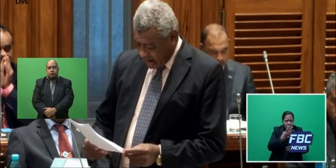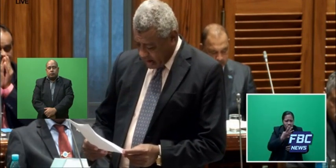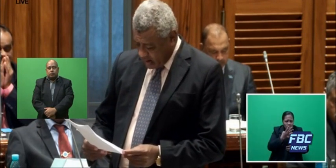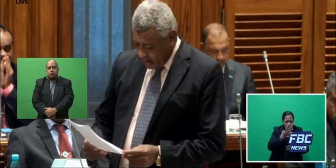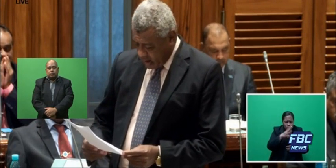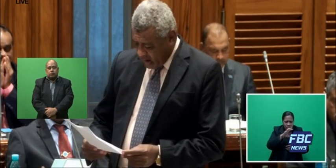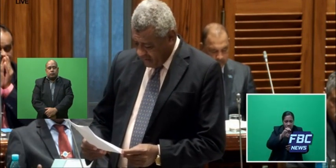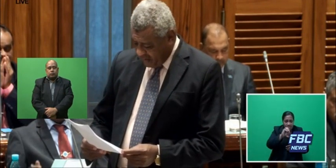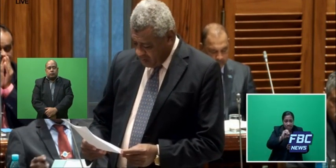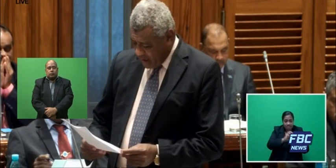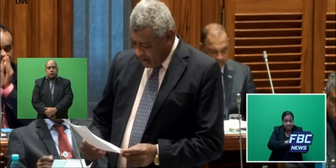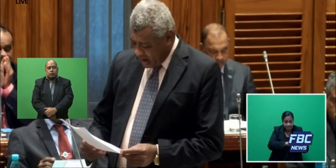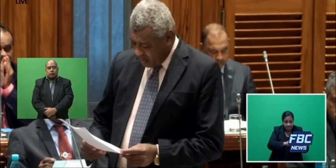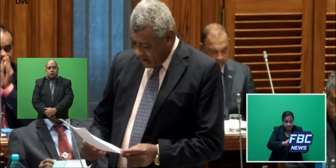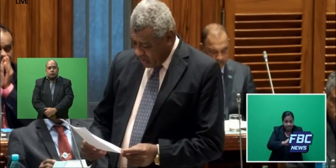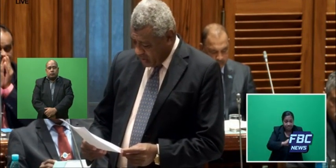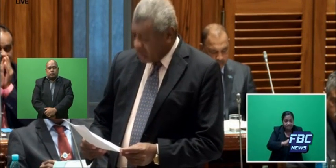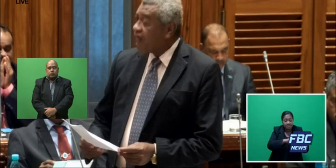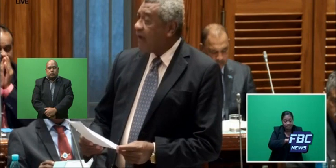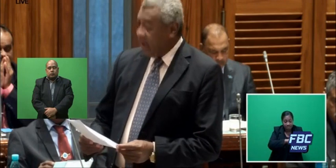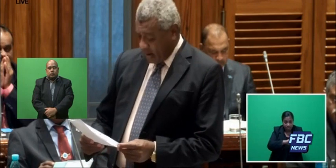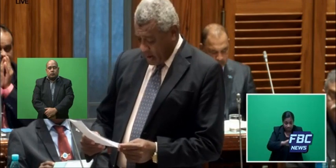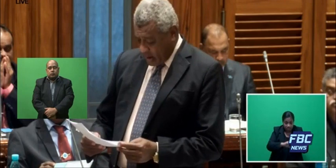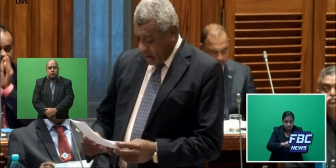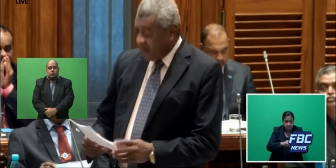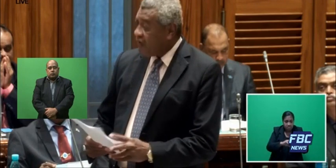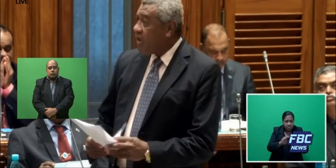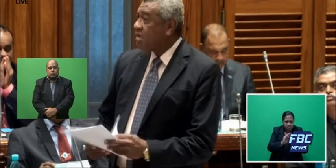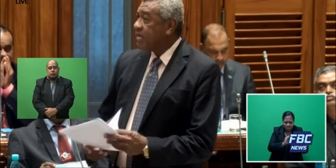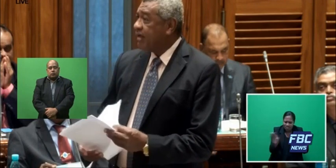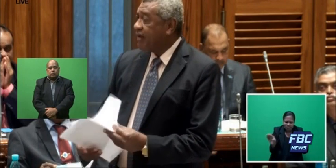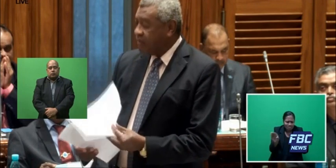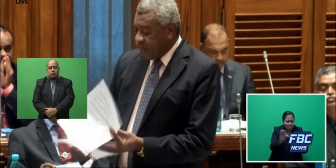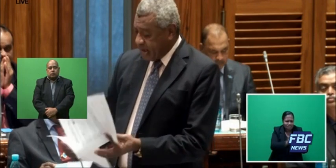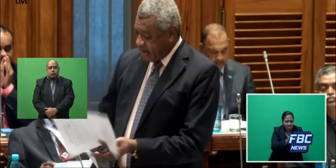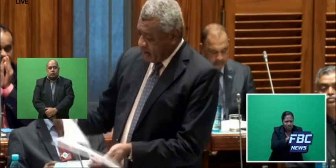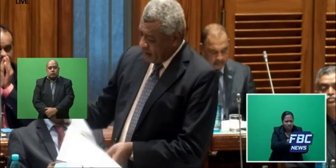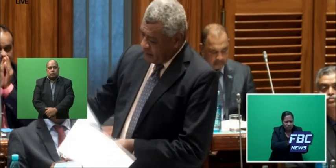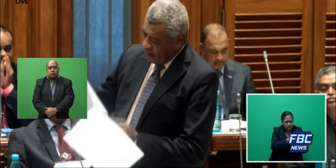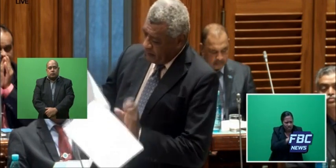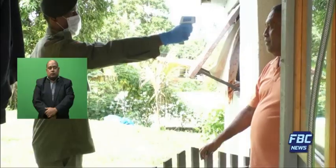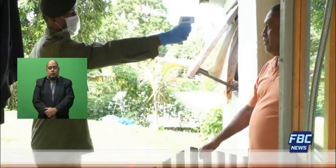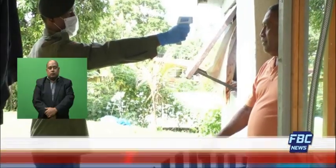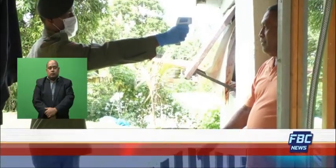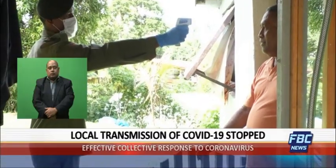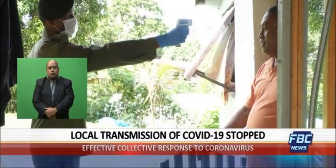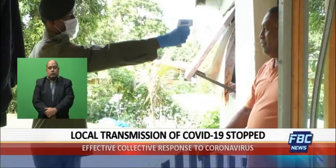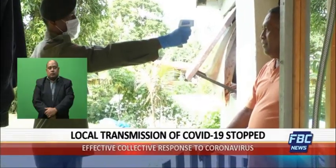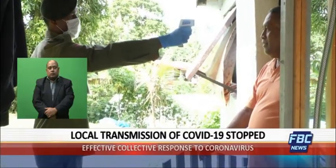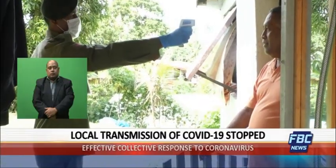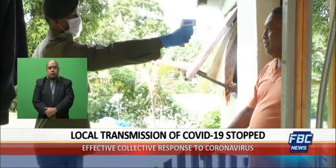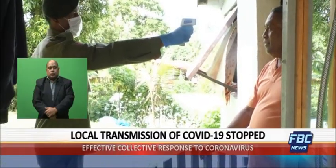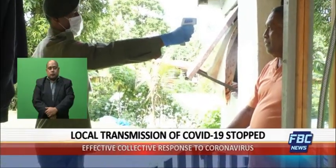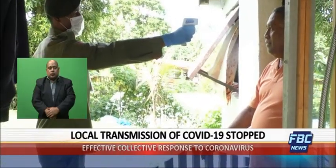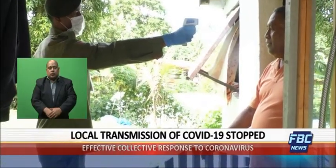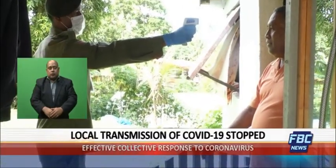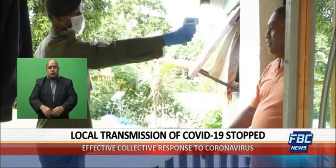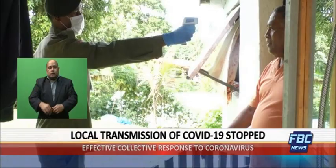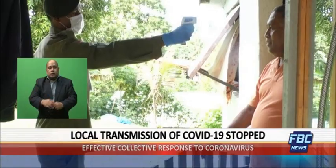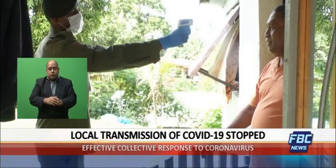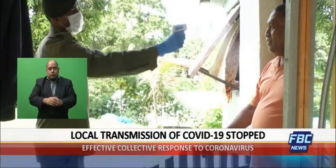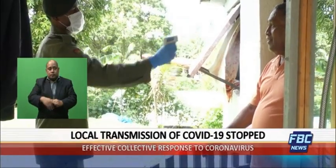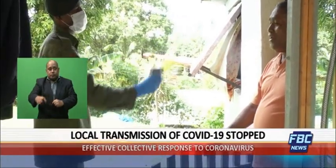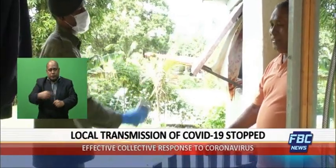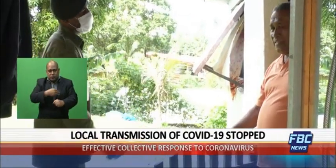response budget for 4 months has been used so far, and for what specific purposes. As part of his ministerial address